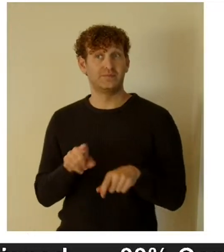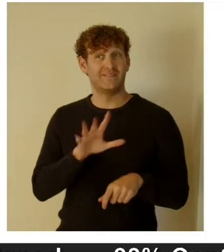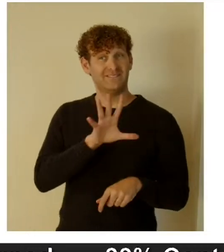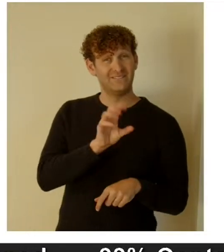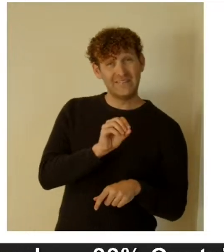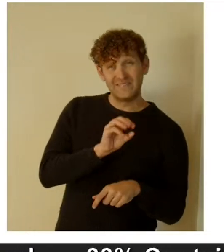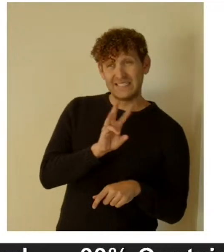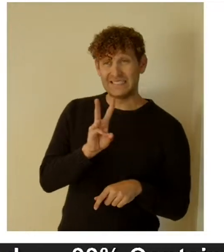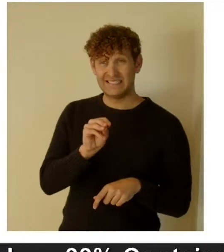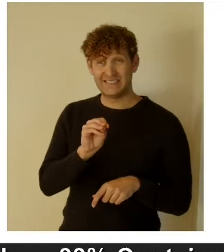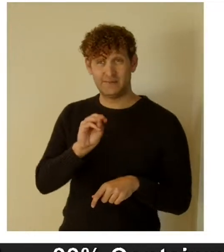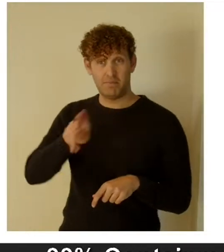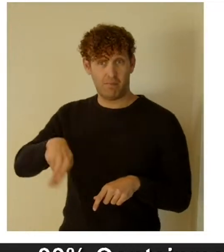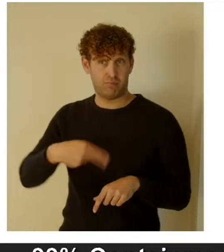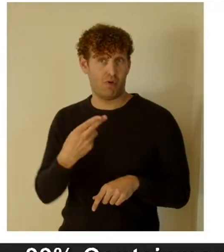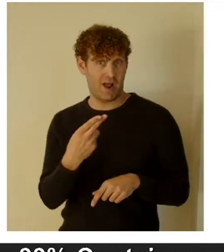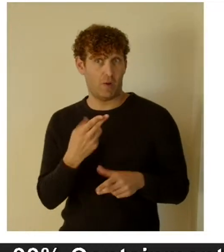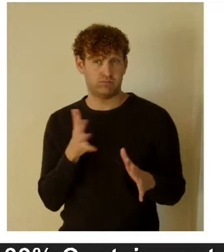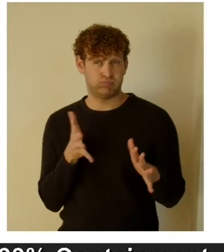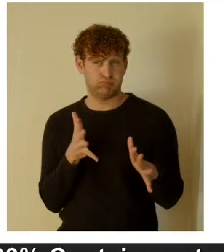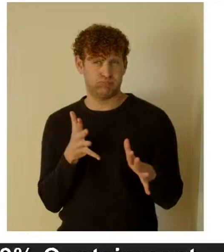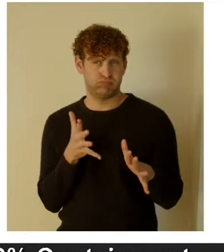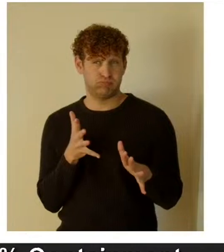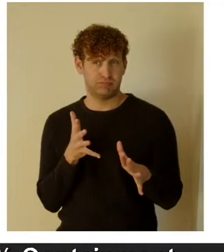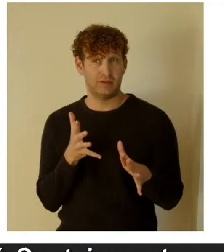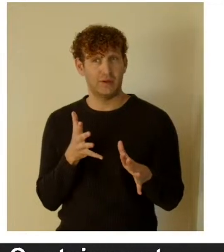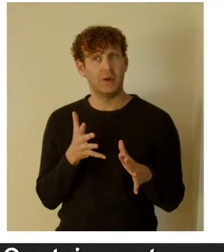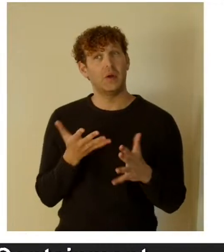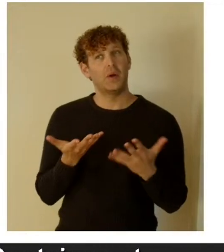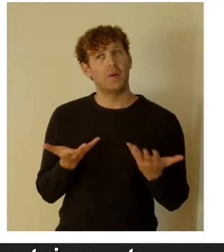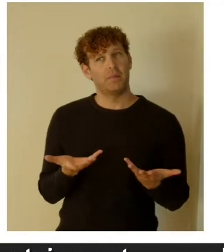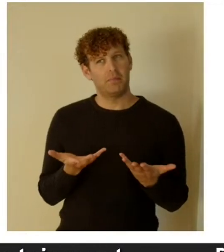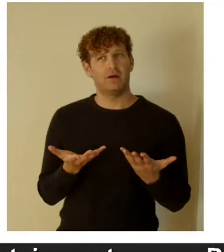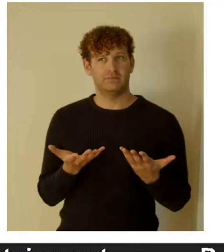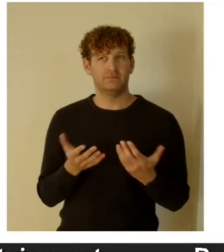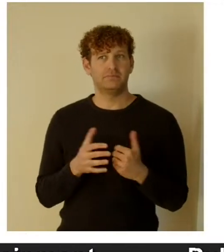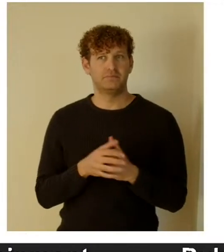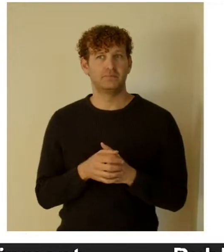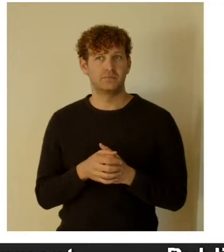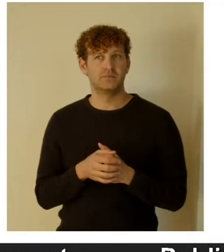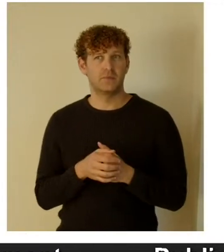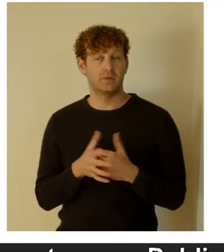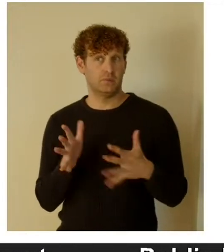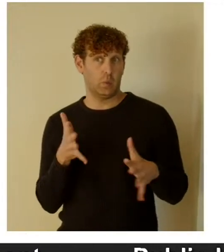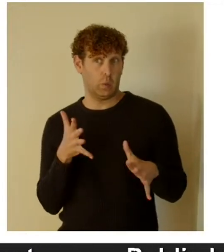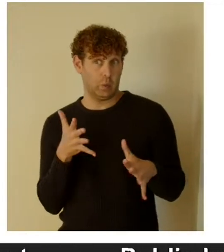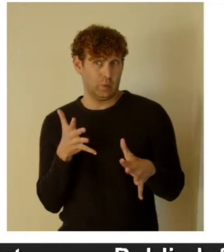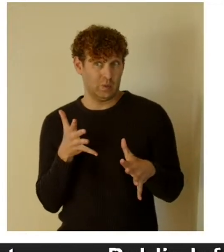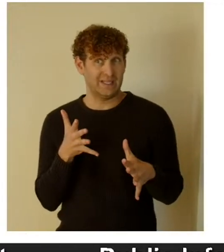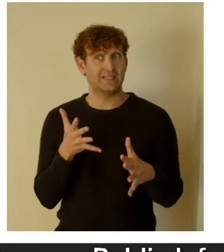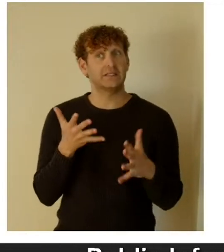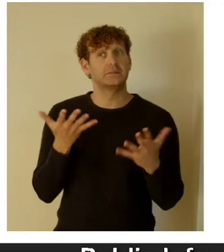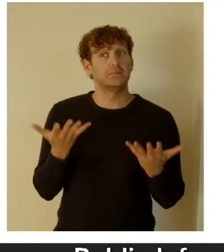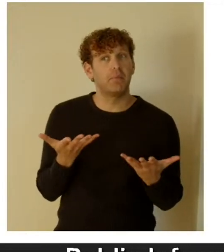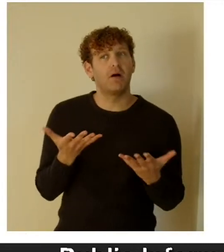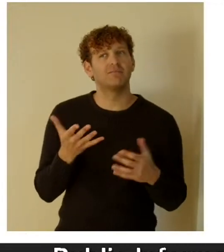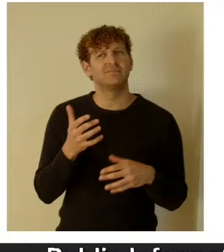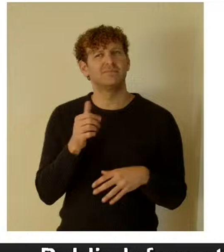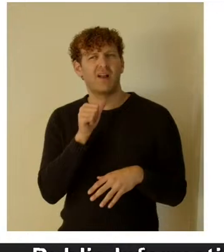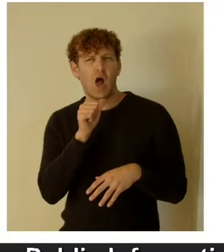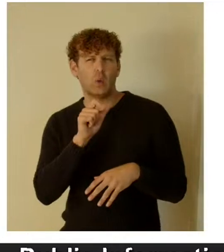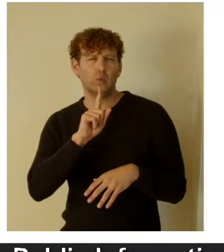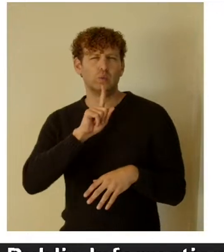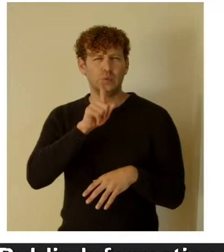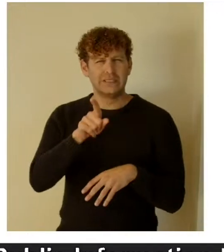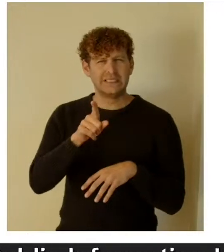hour. That's not too unusual. We've seen similar speeds while this fire's been on the ground, and it hasn't had too much of an effect on the fire. What's